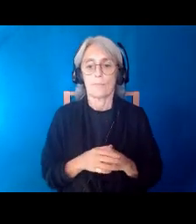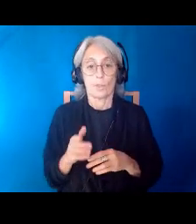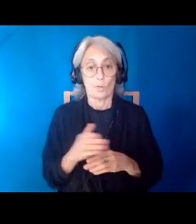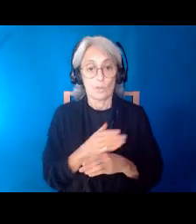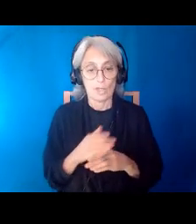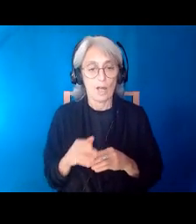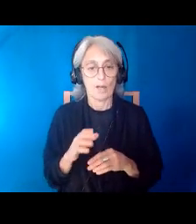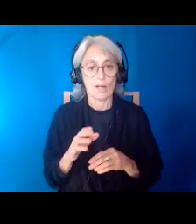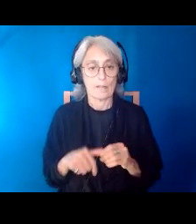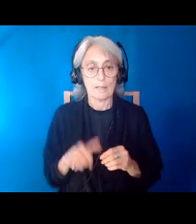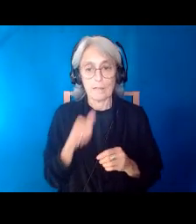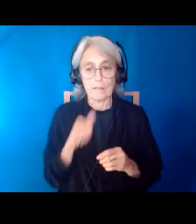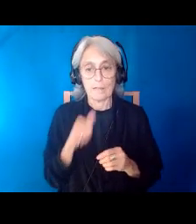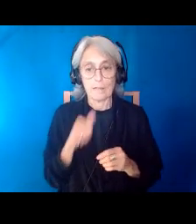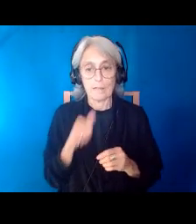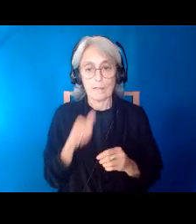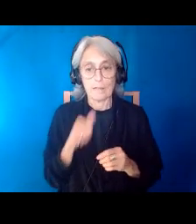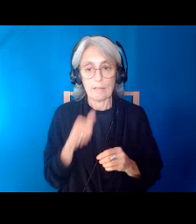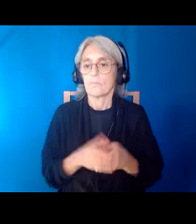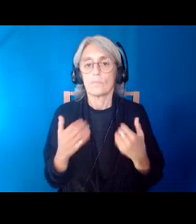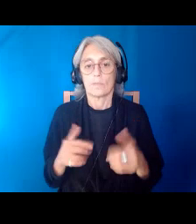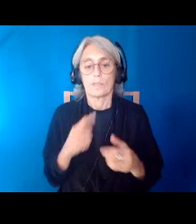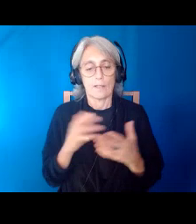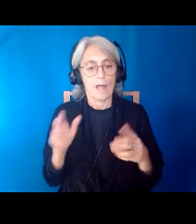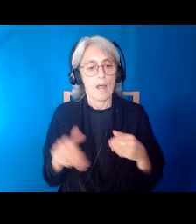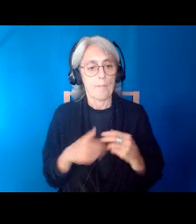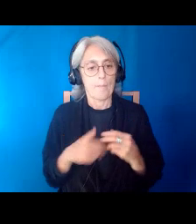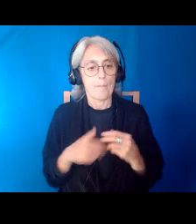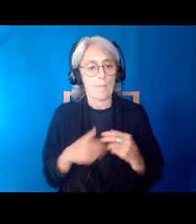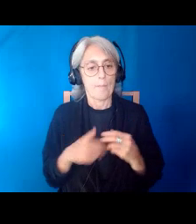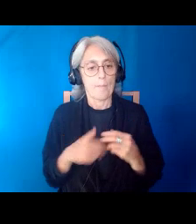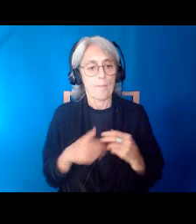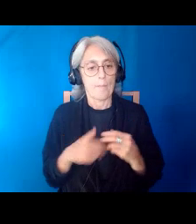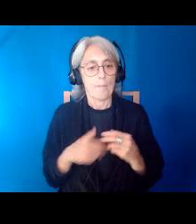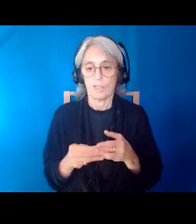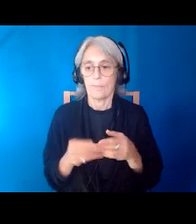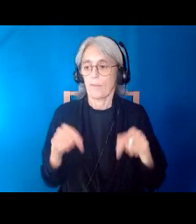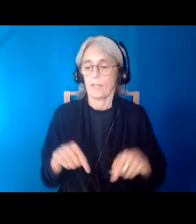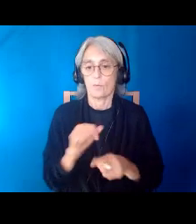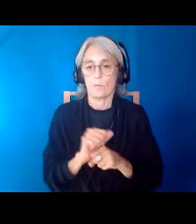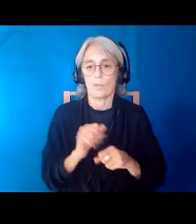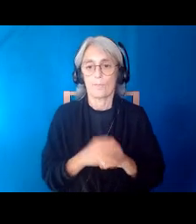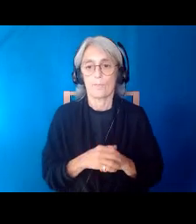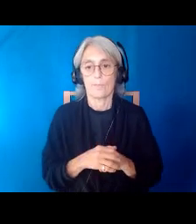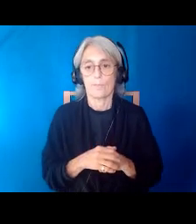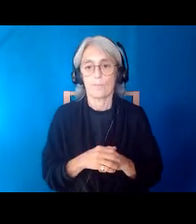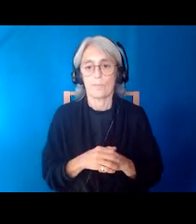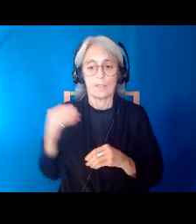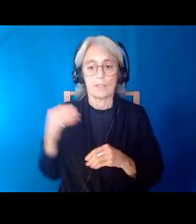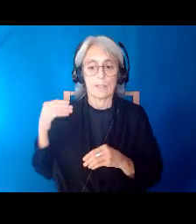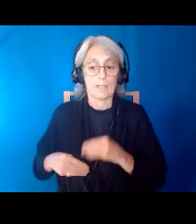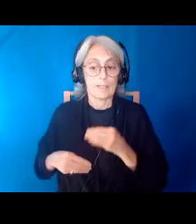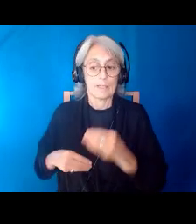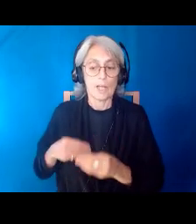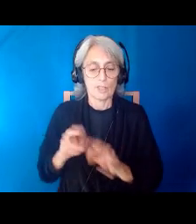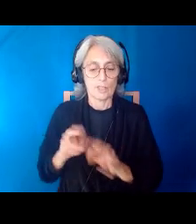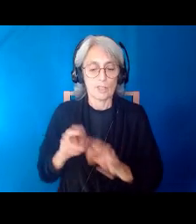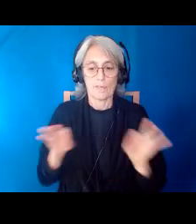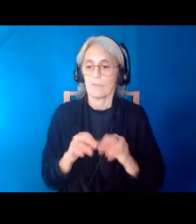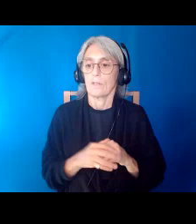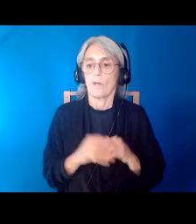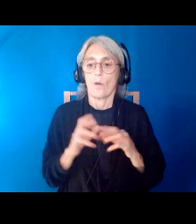speaks volumes about the kind of leadership we need in this work. Succession is vital, and I hope that through my role in